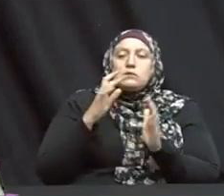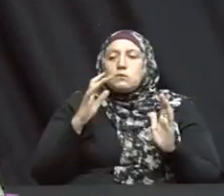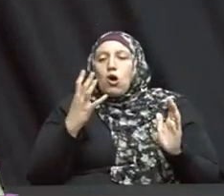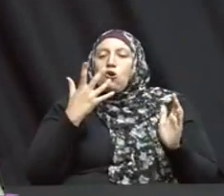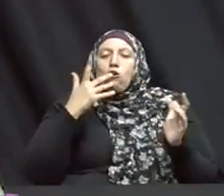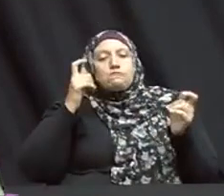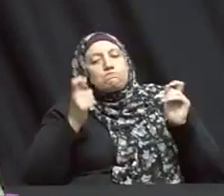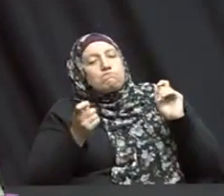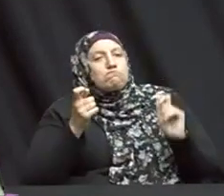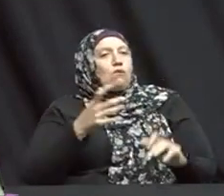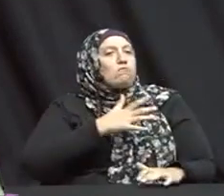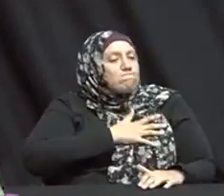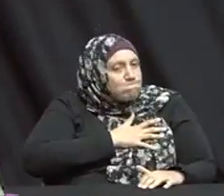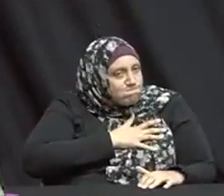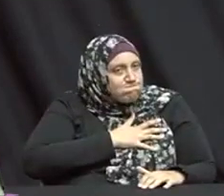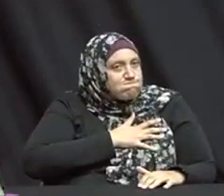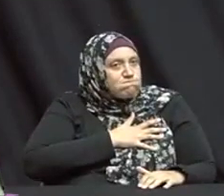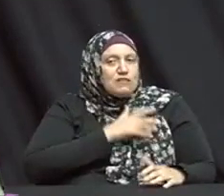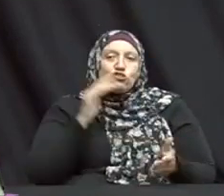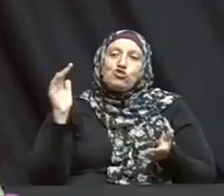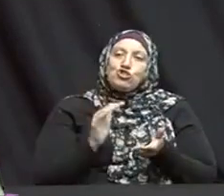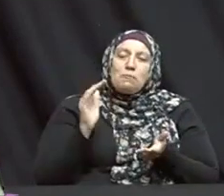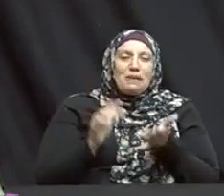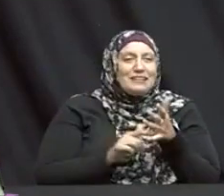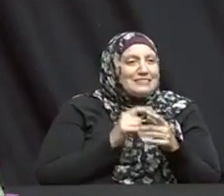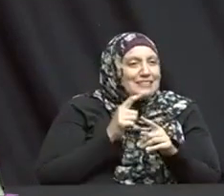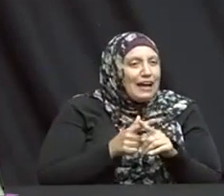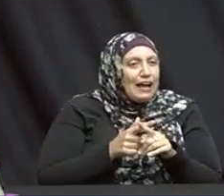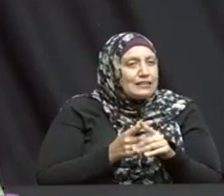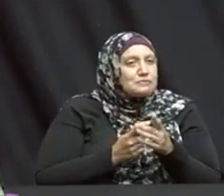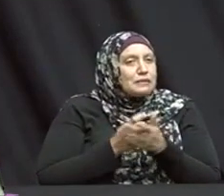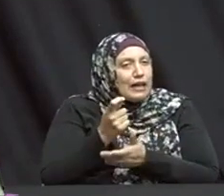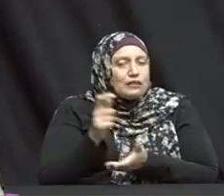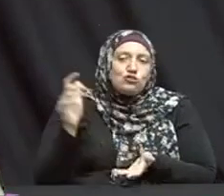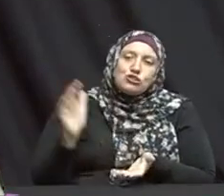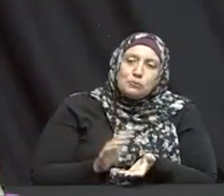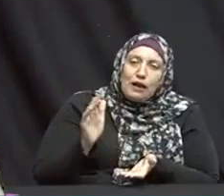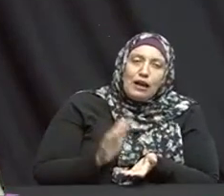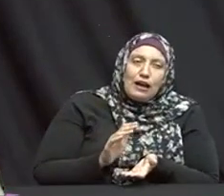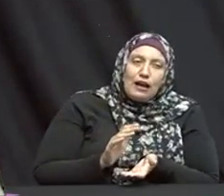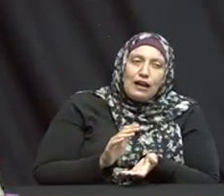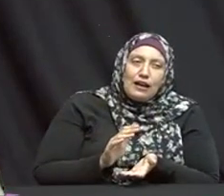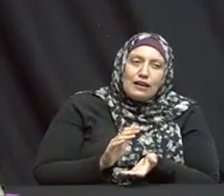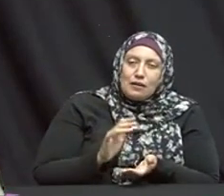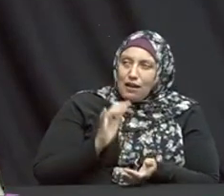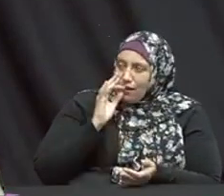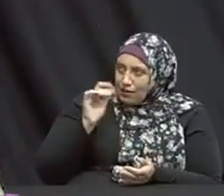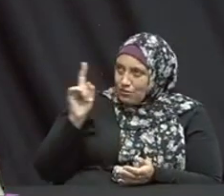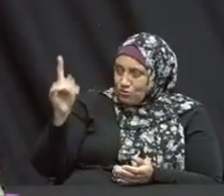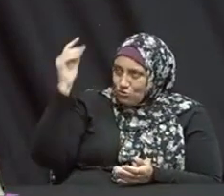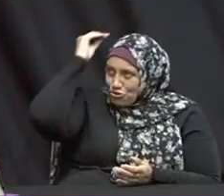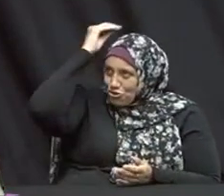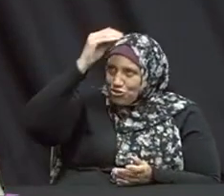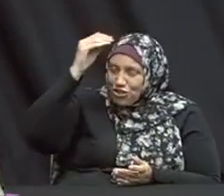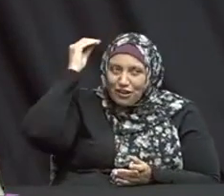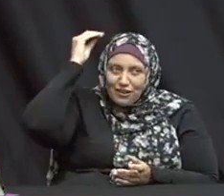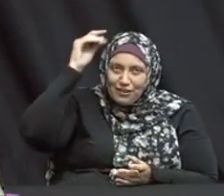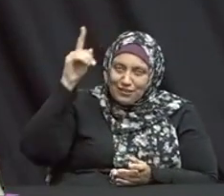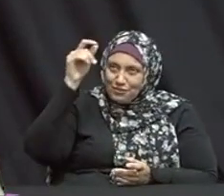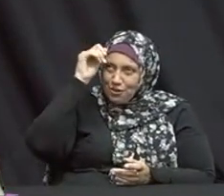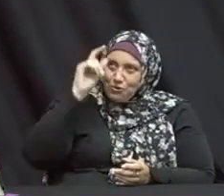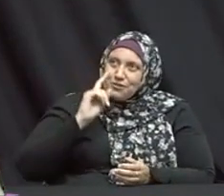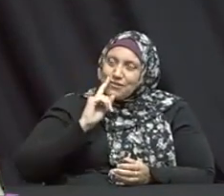tax rates and so forth. And this is probably more a question for you, Sheikh. I know you mentioned that if it was some way to